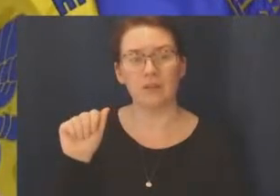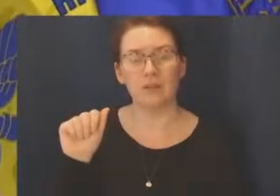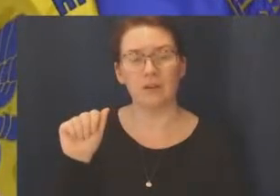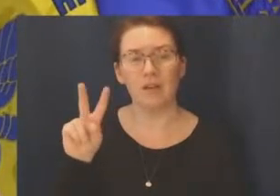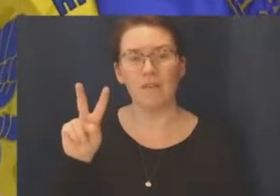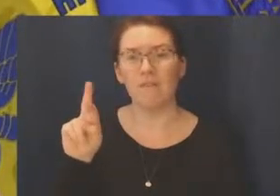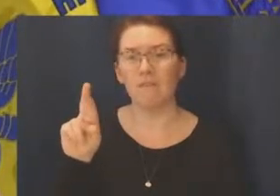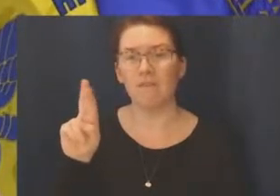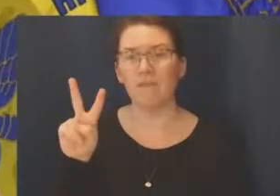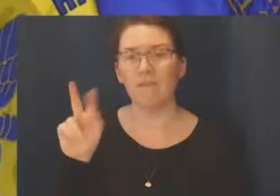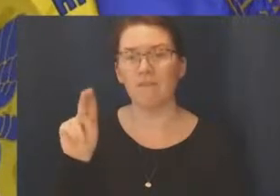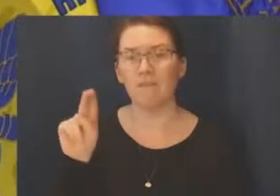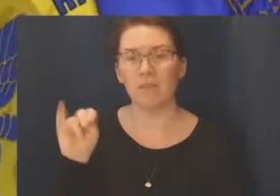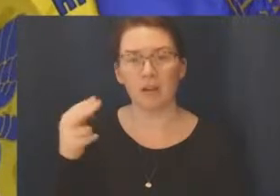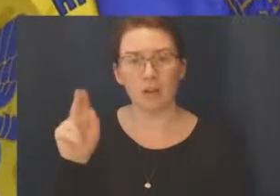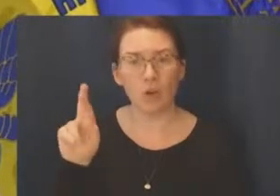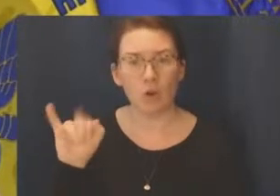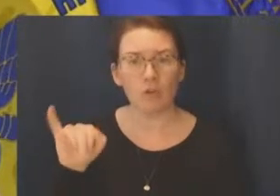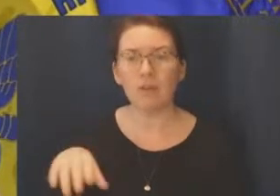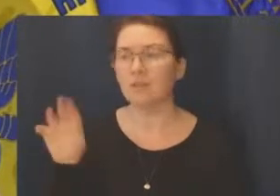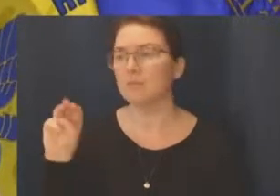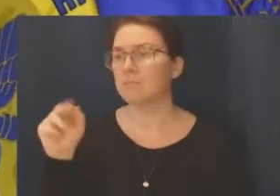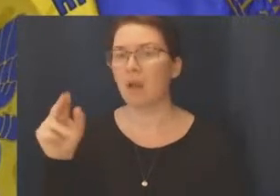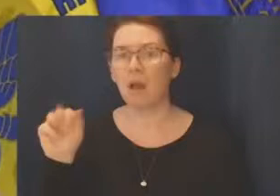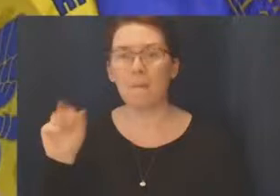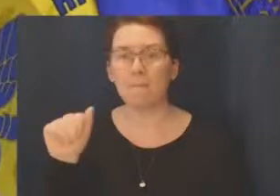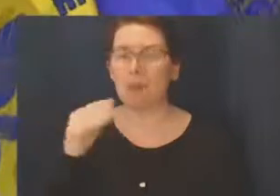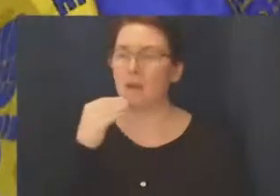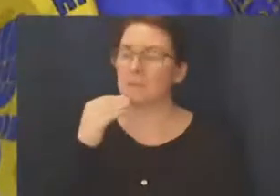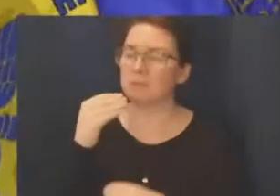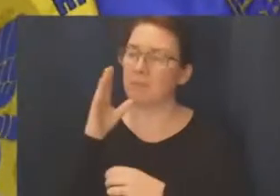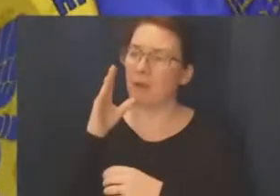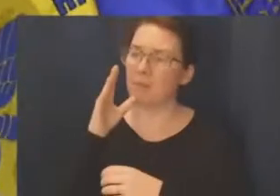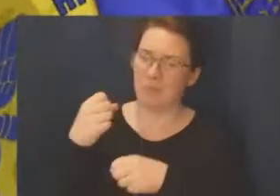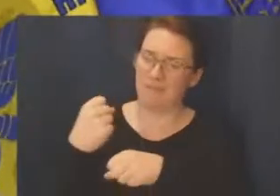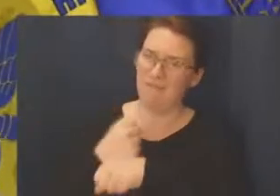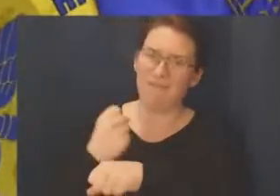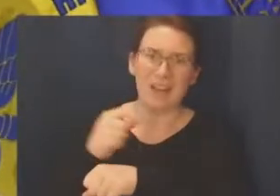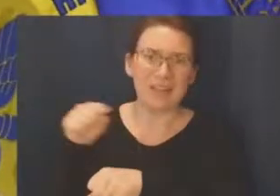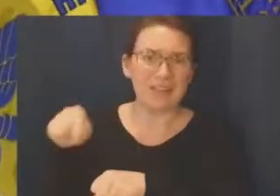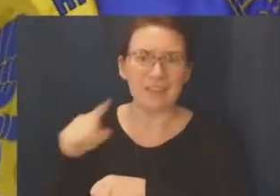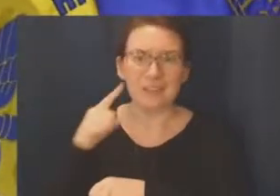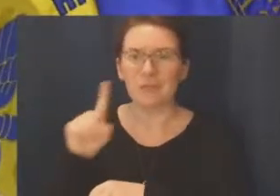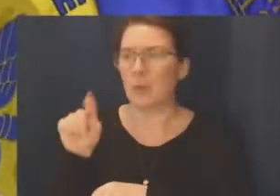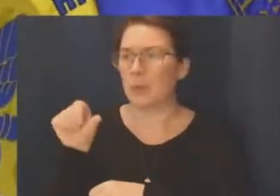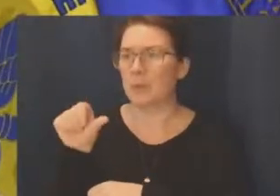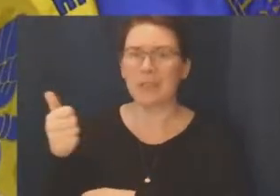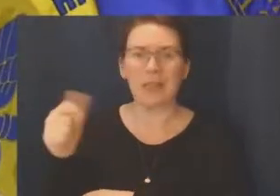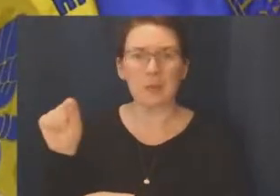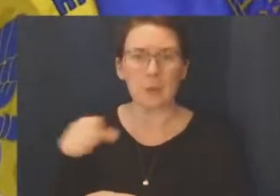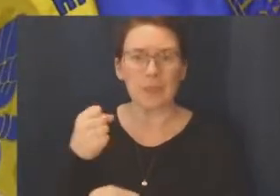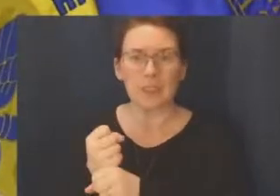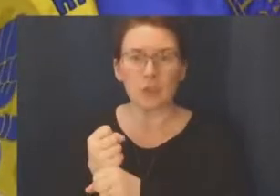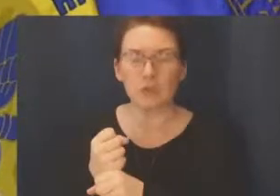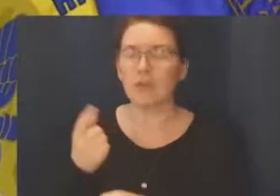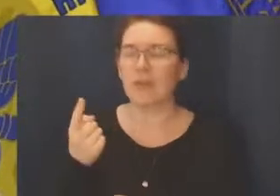children. They gave President Trump and Secretary Kennedy a sword during this